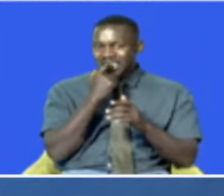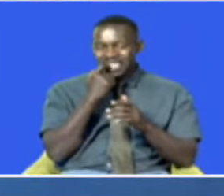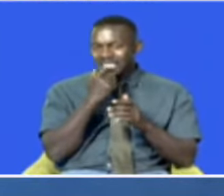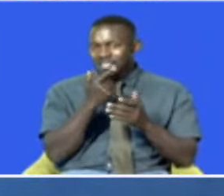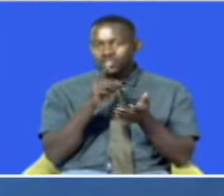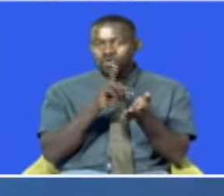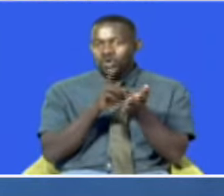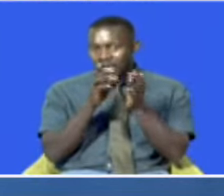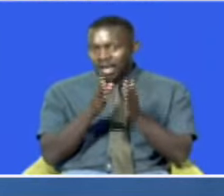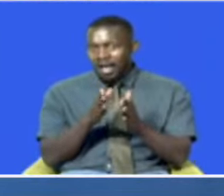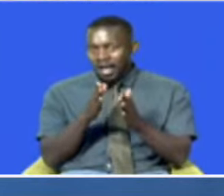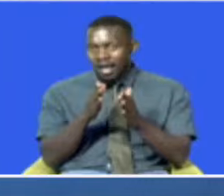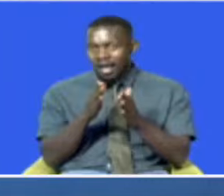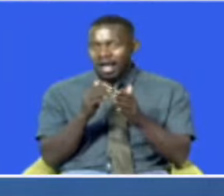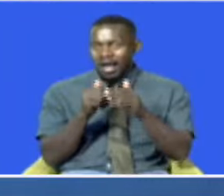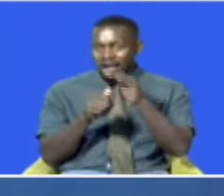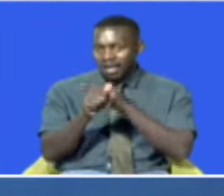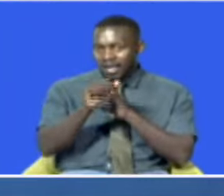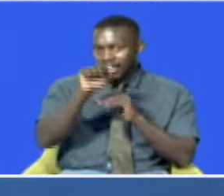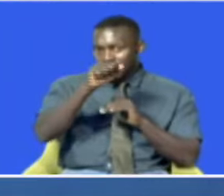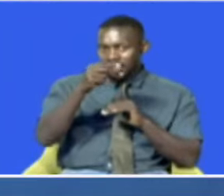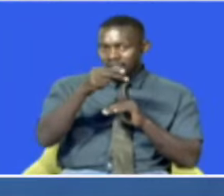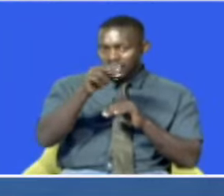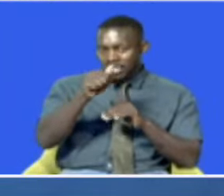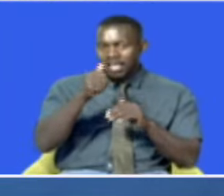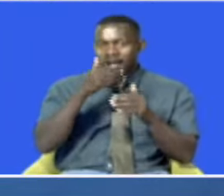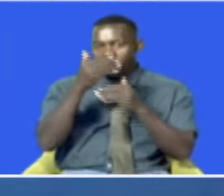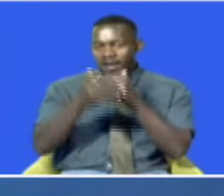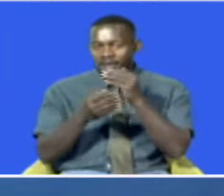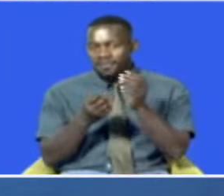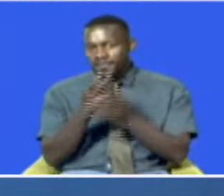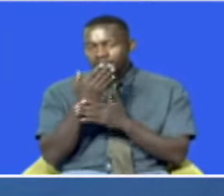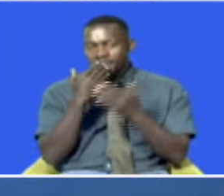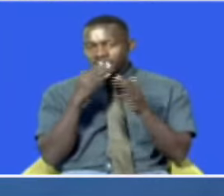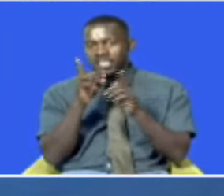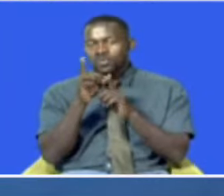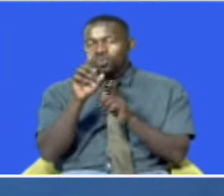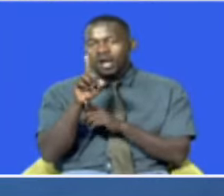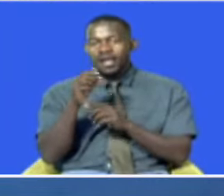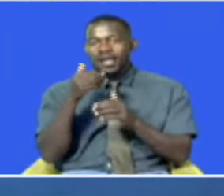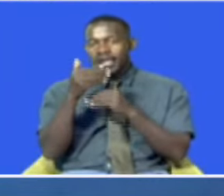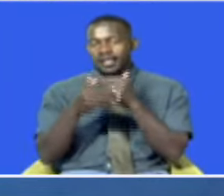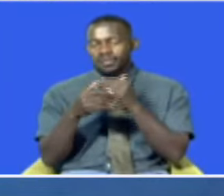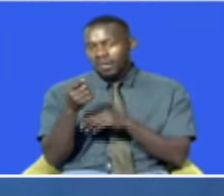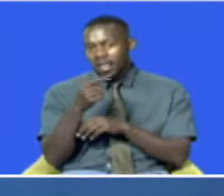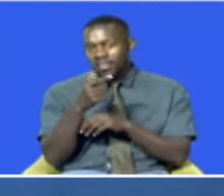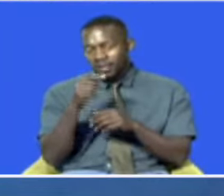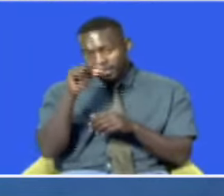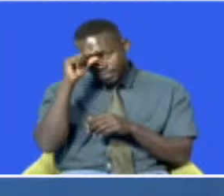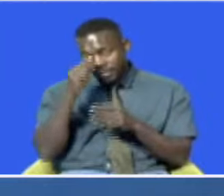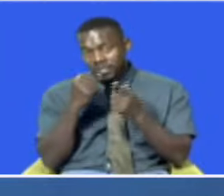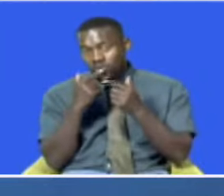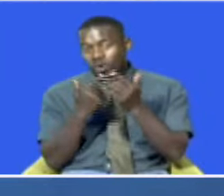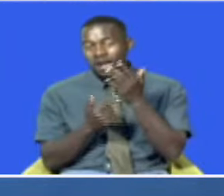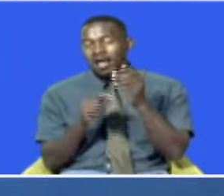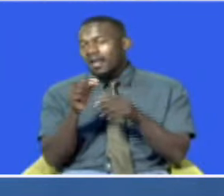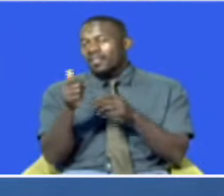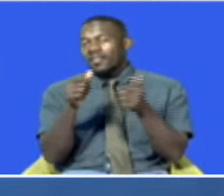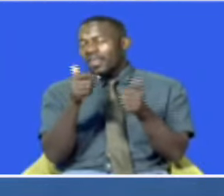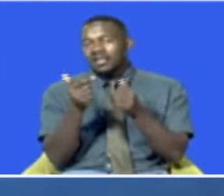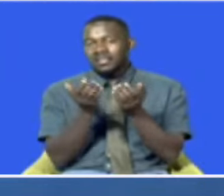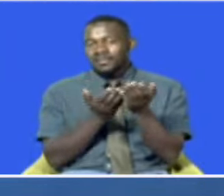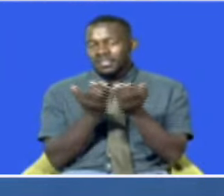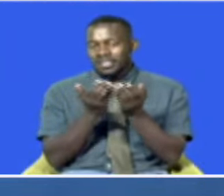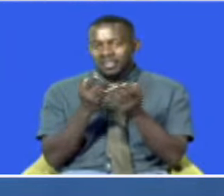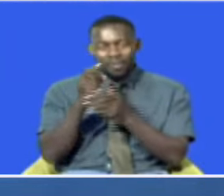Immediately, it rolls out on the 1st of next month. Now, the government says other services, including emergency and mental